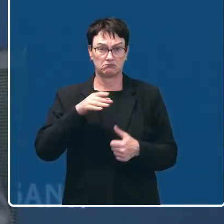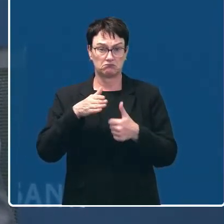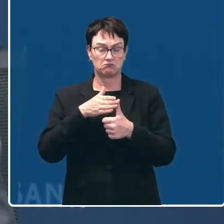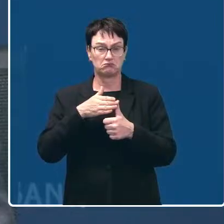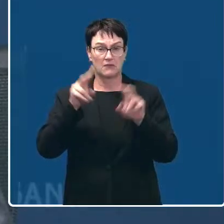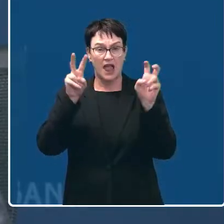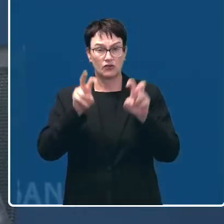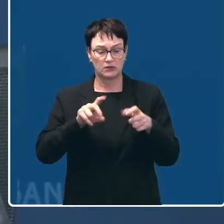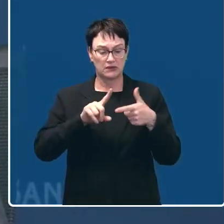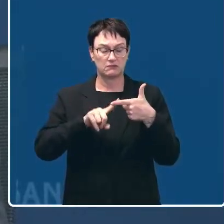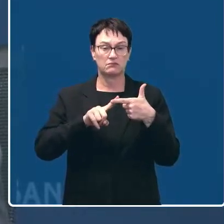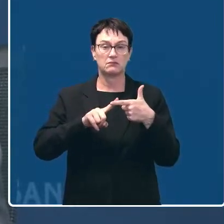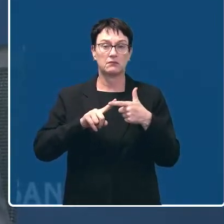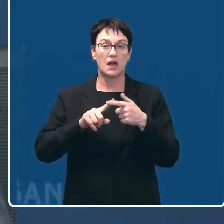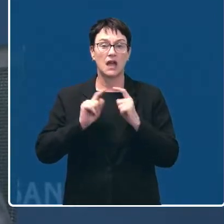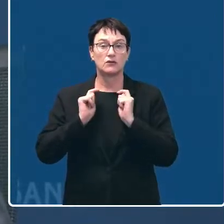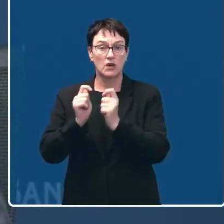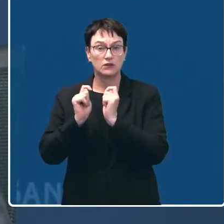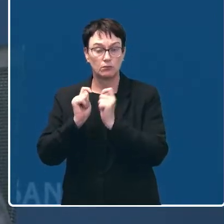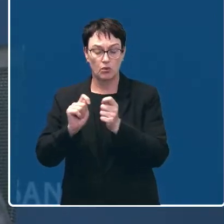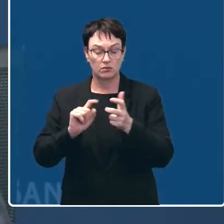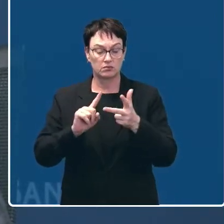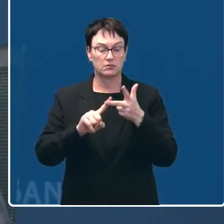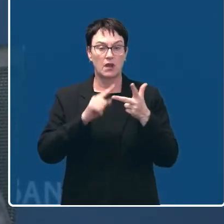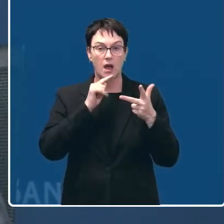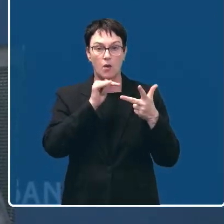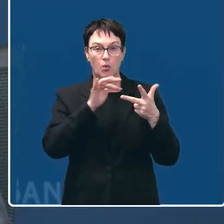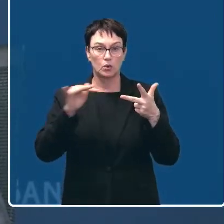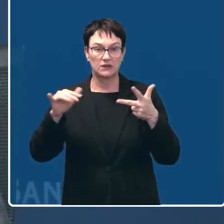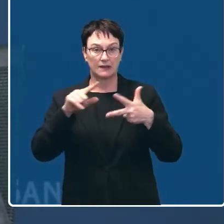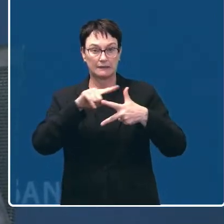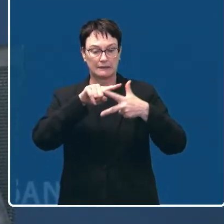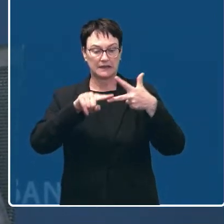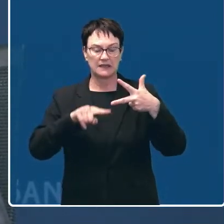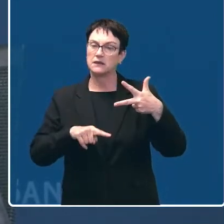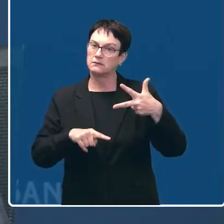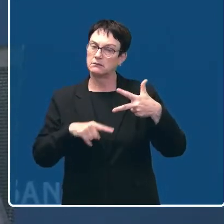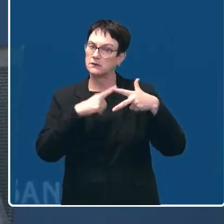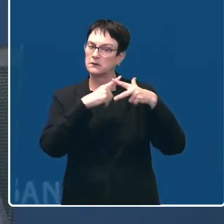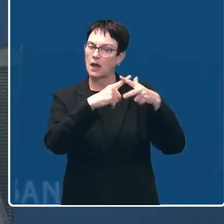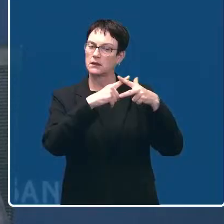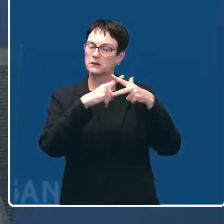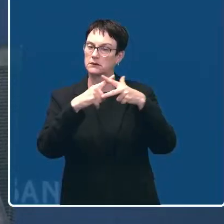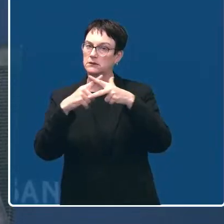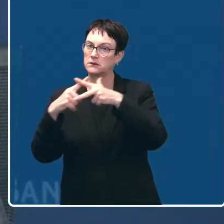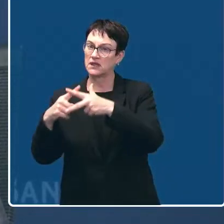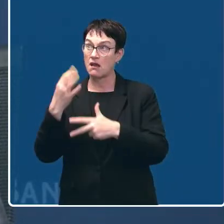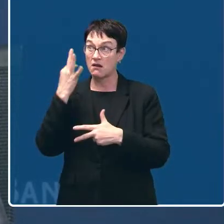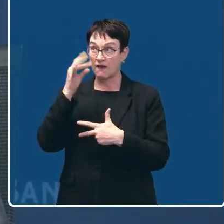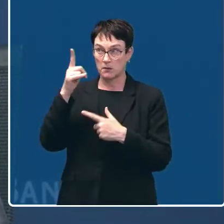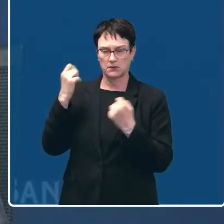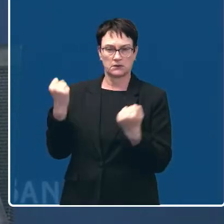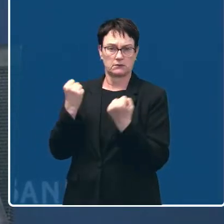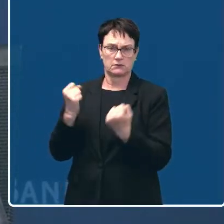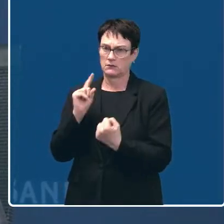transport, water, visas are all really appropriate targets for government